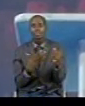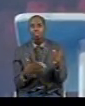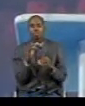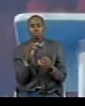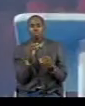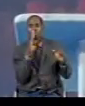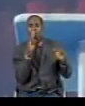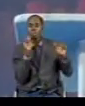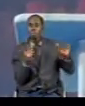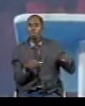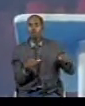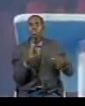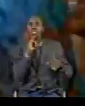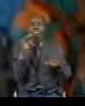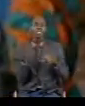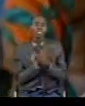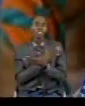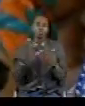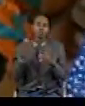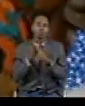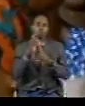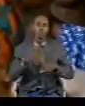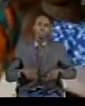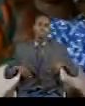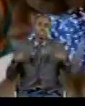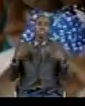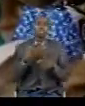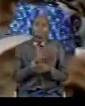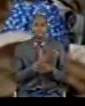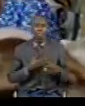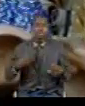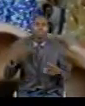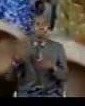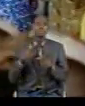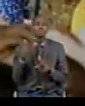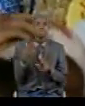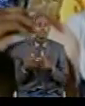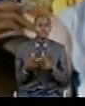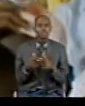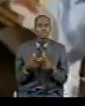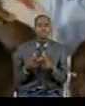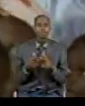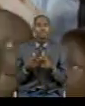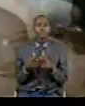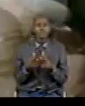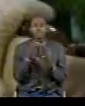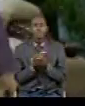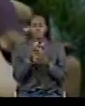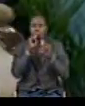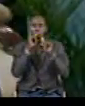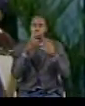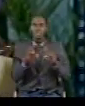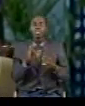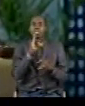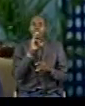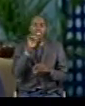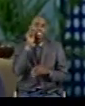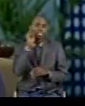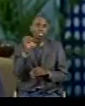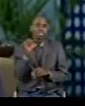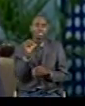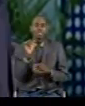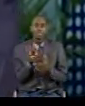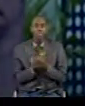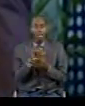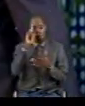is taken away from your life. And then Elizabeth told her, blessed is she that believed, for